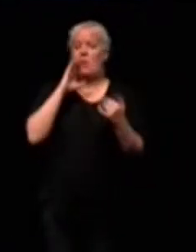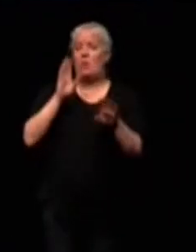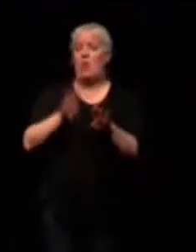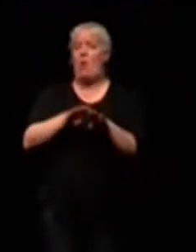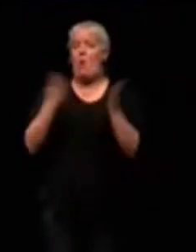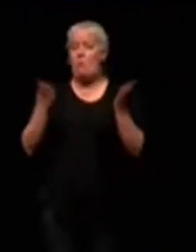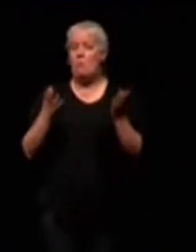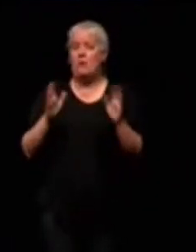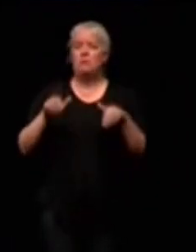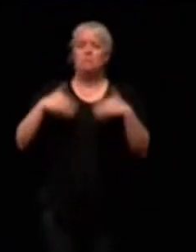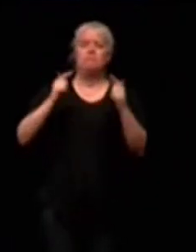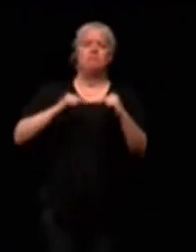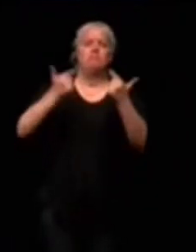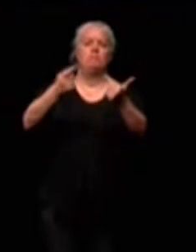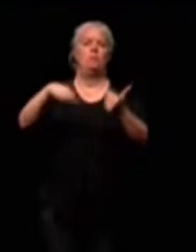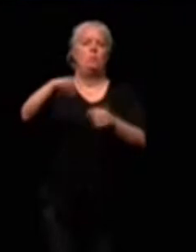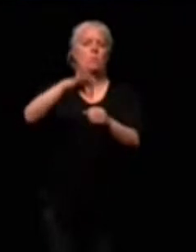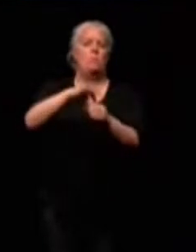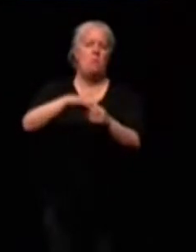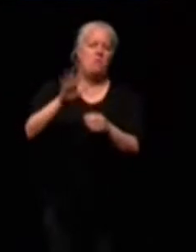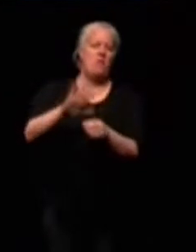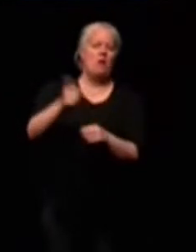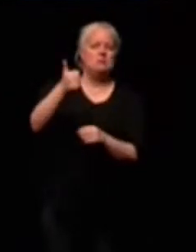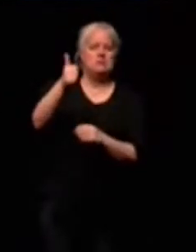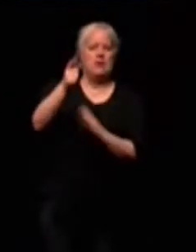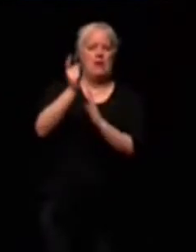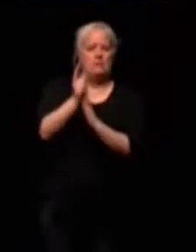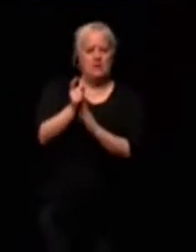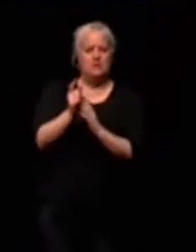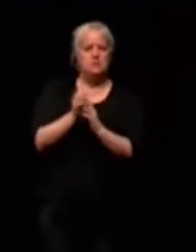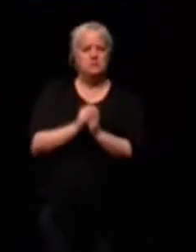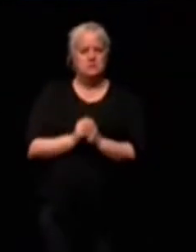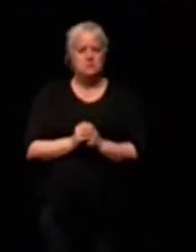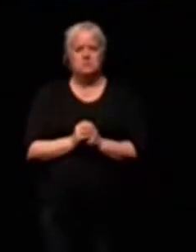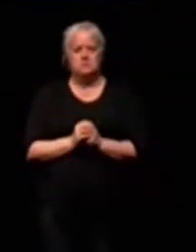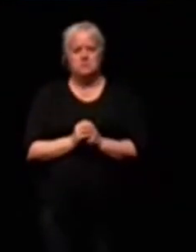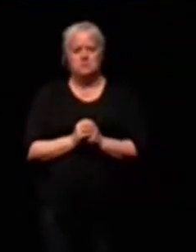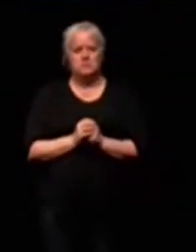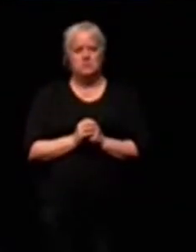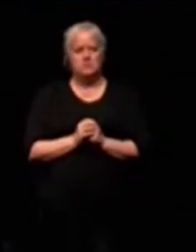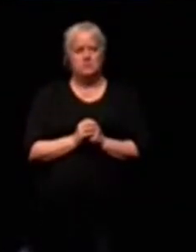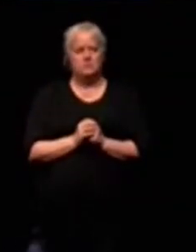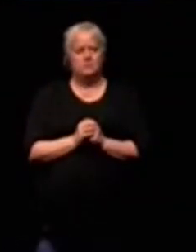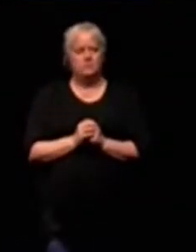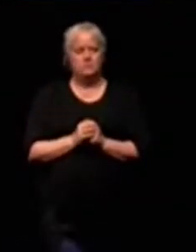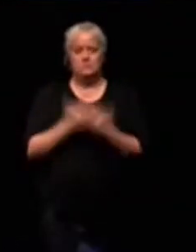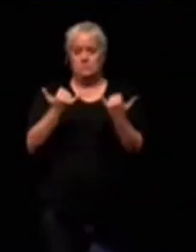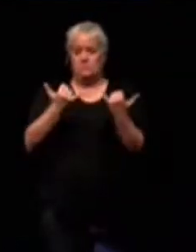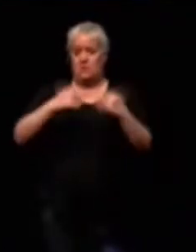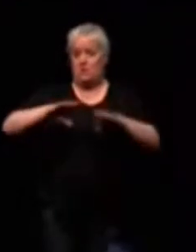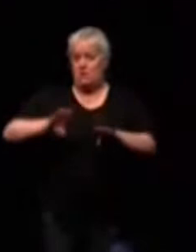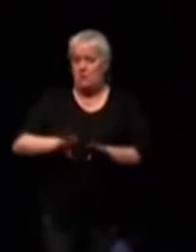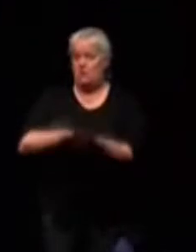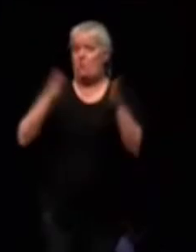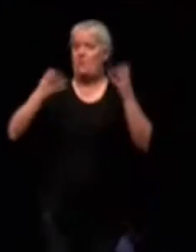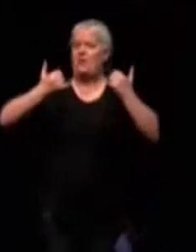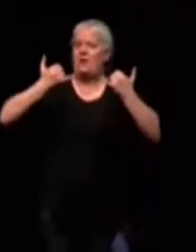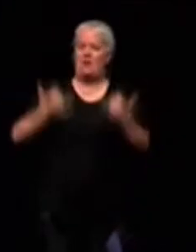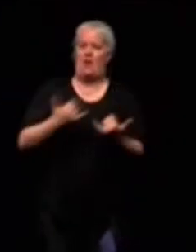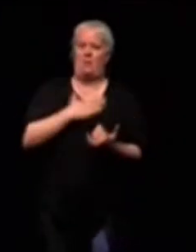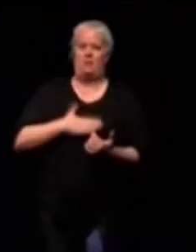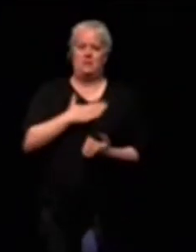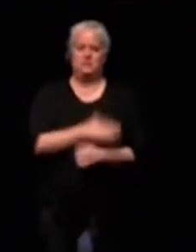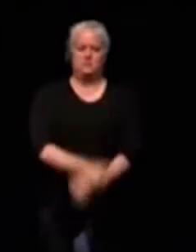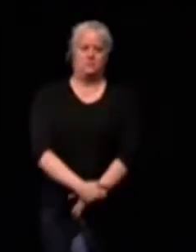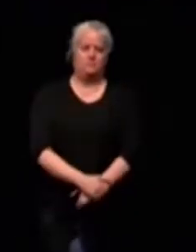10 minutes, somewhere in that neighborhood. And I would say that we will open voting now, please.